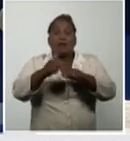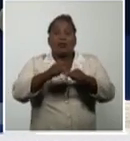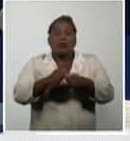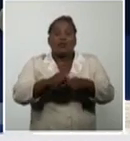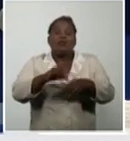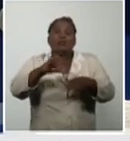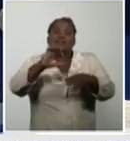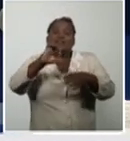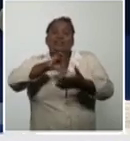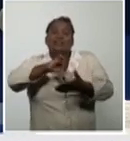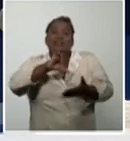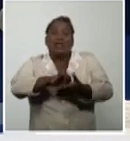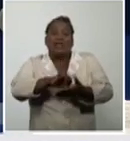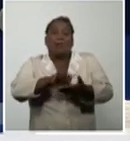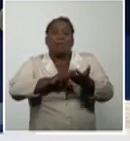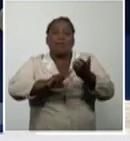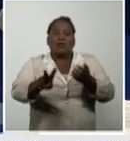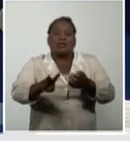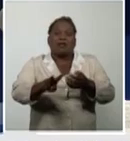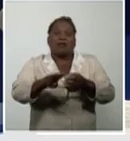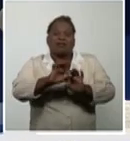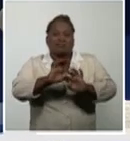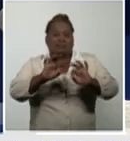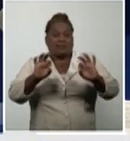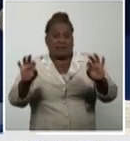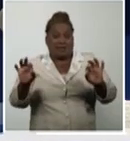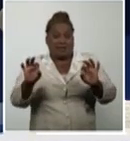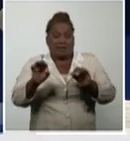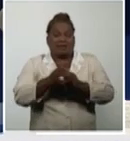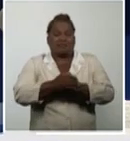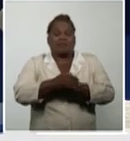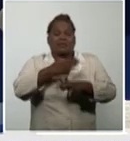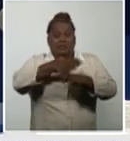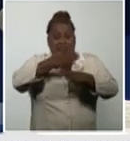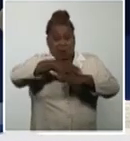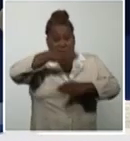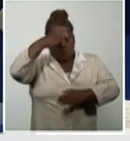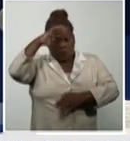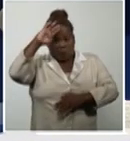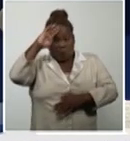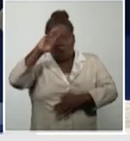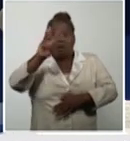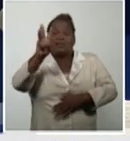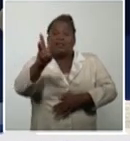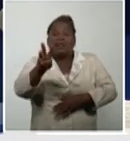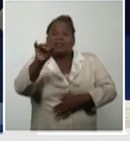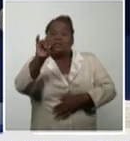In the molecular biology laboratory of Santiago de Cuba, 365,